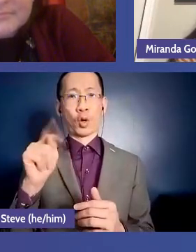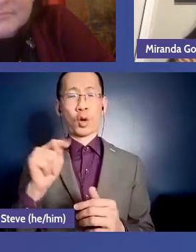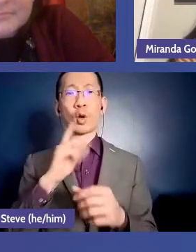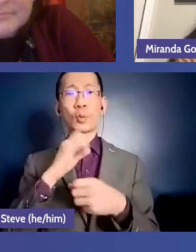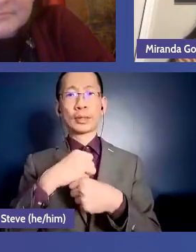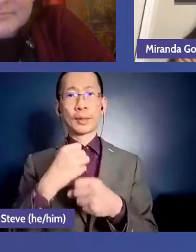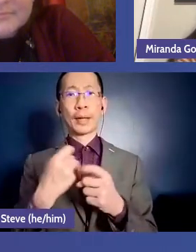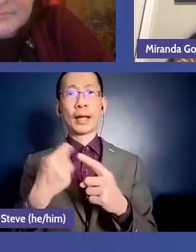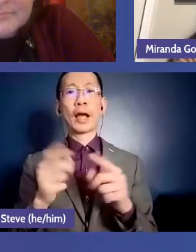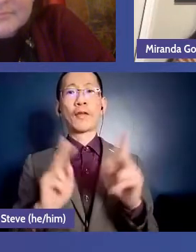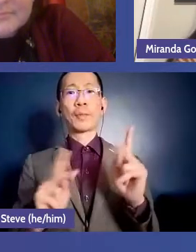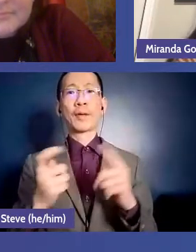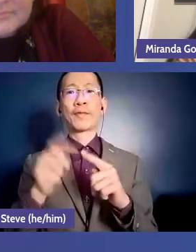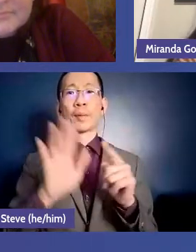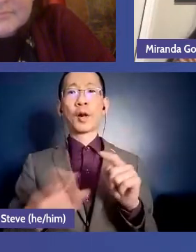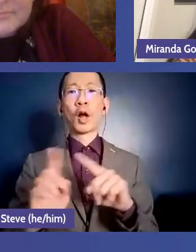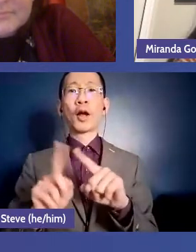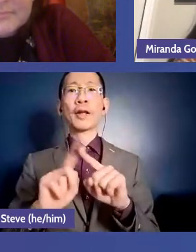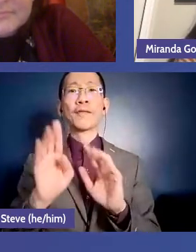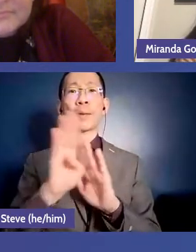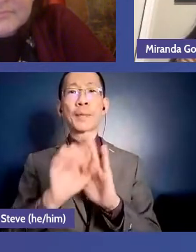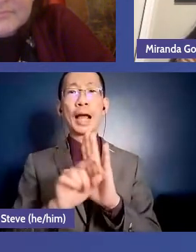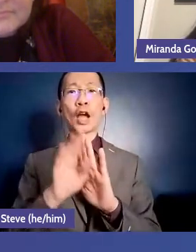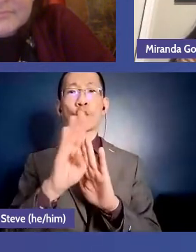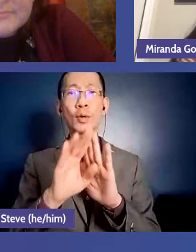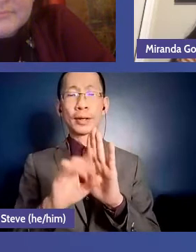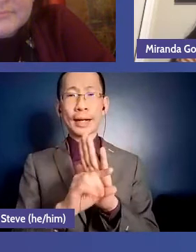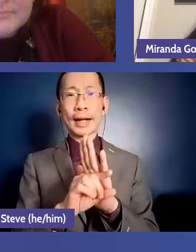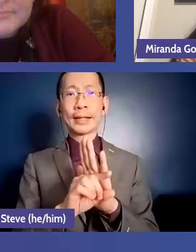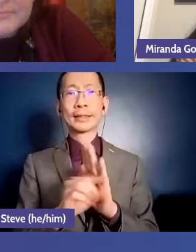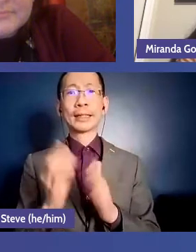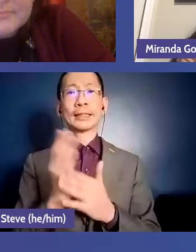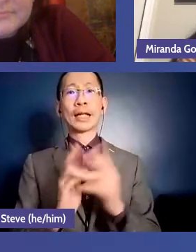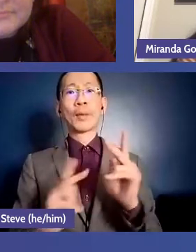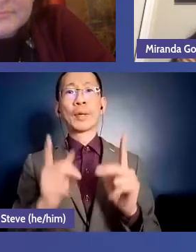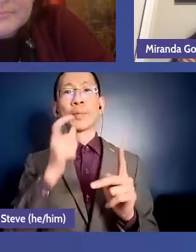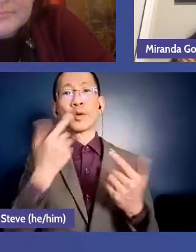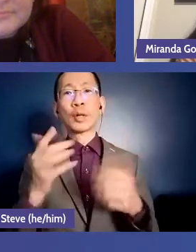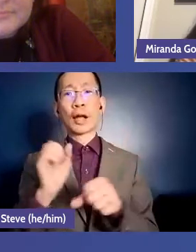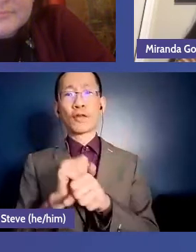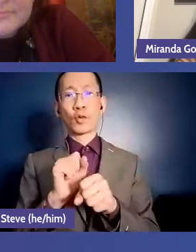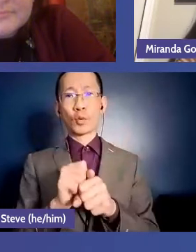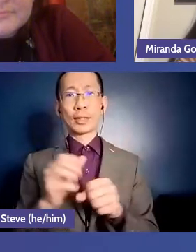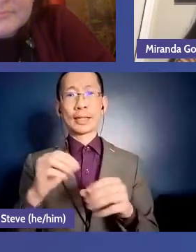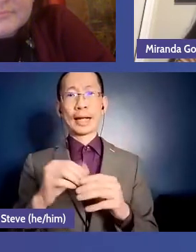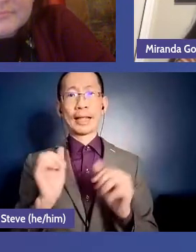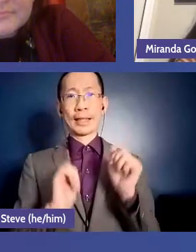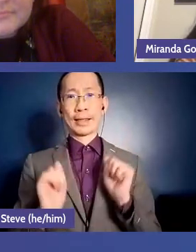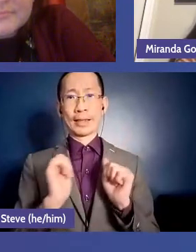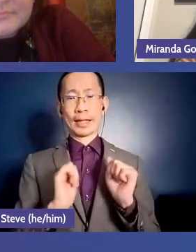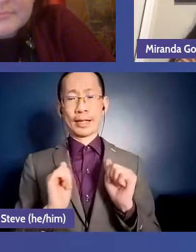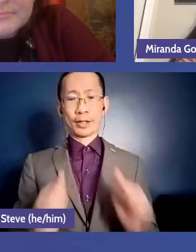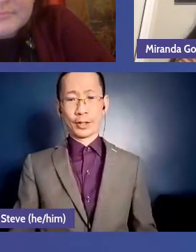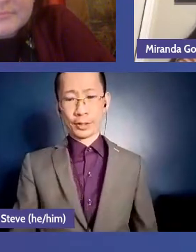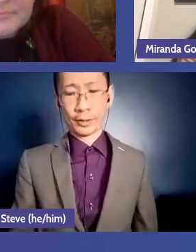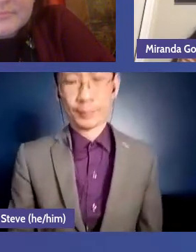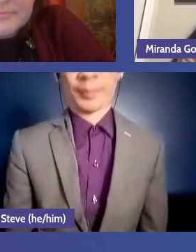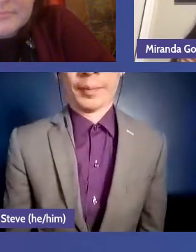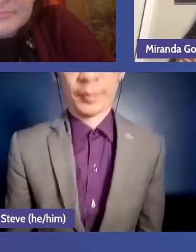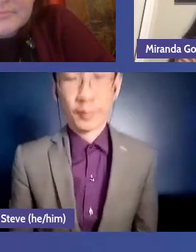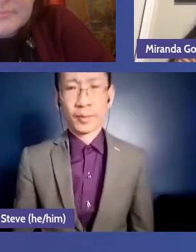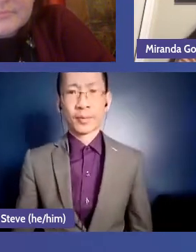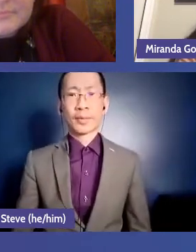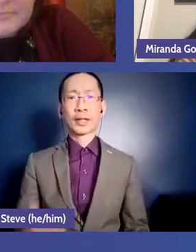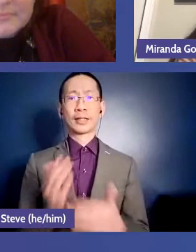of folks from all different backgrounds, some folks who have worked directly in the theater, some folks who have never